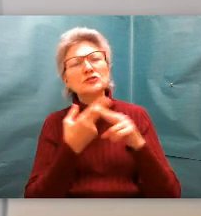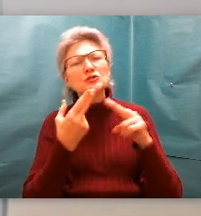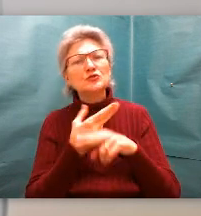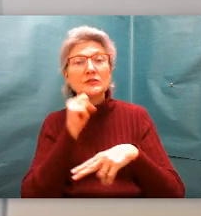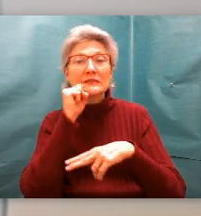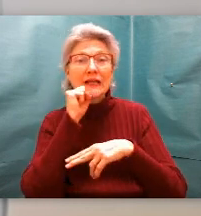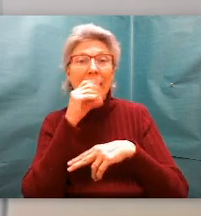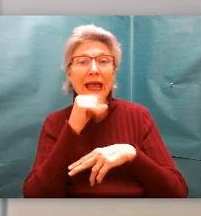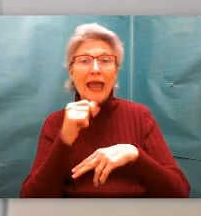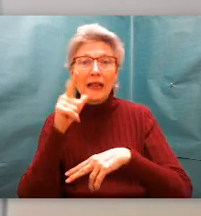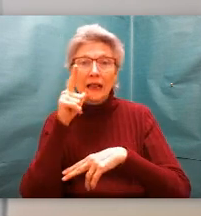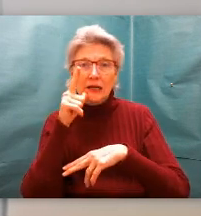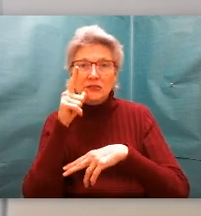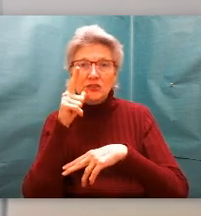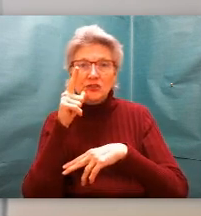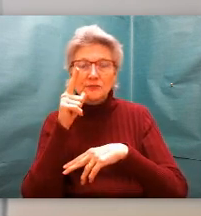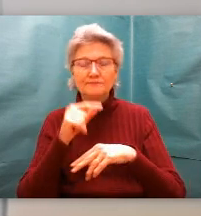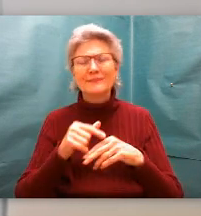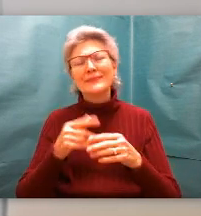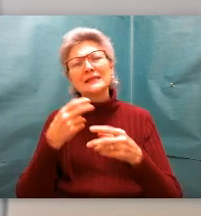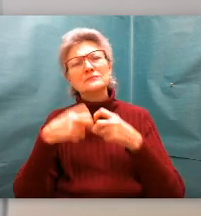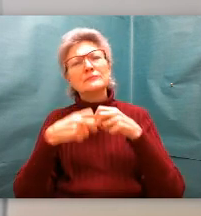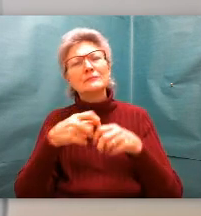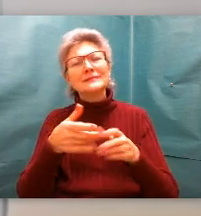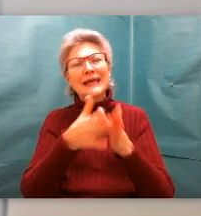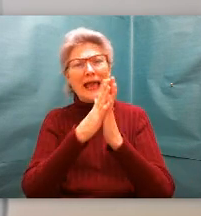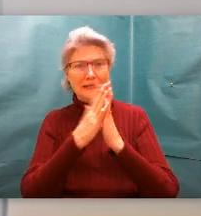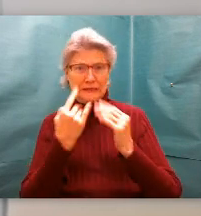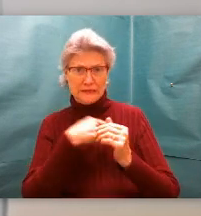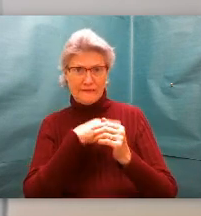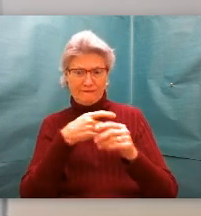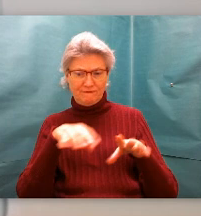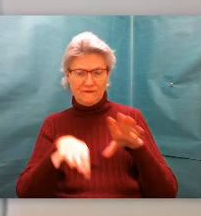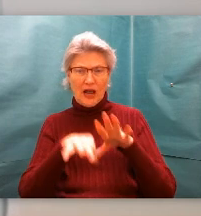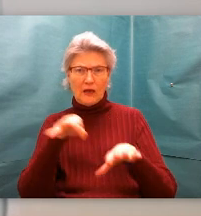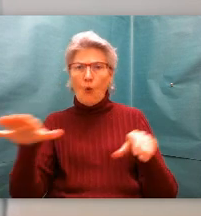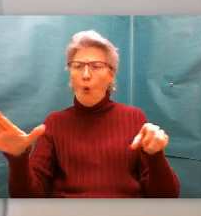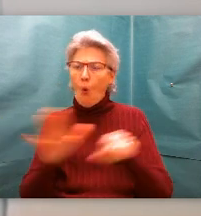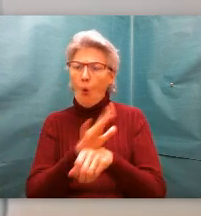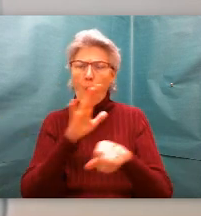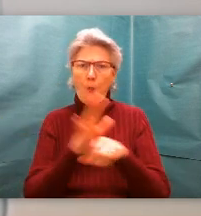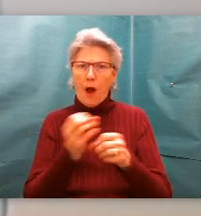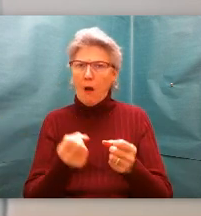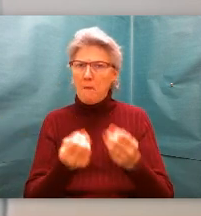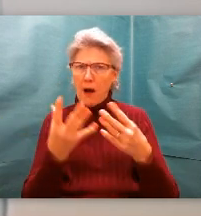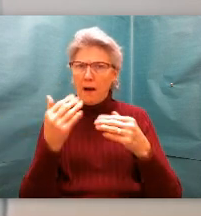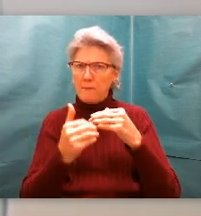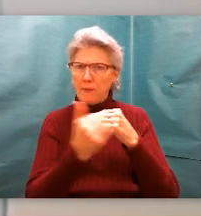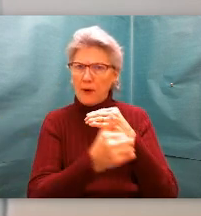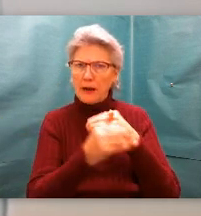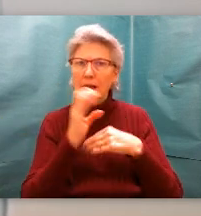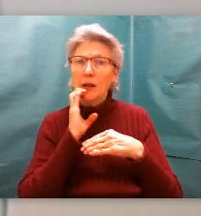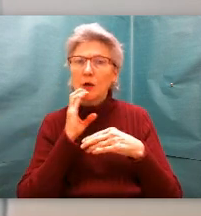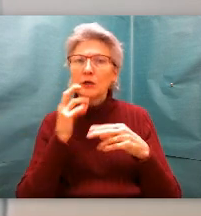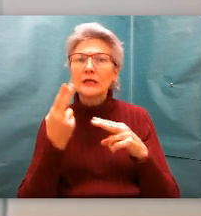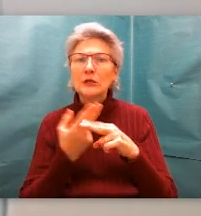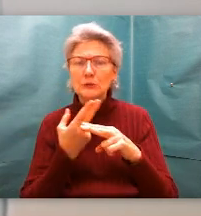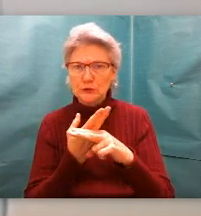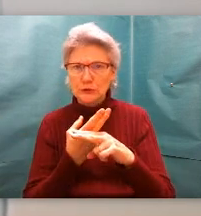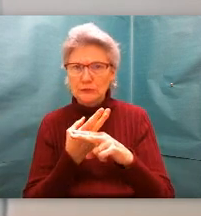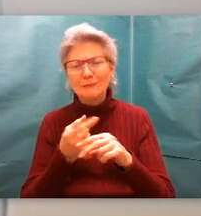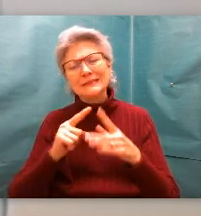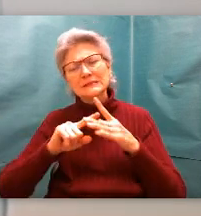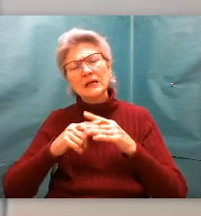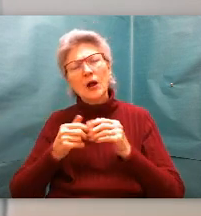lunch? So this problem is asking us to find the total amount of bread that Mrs. Clark used. So I'm going to